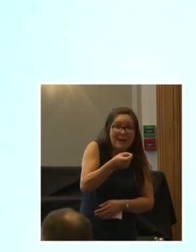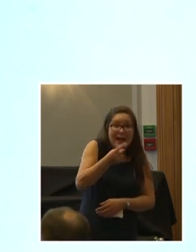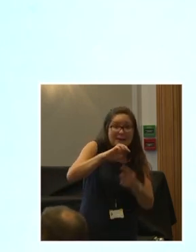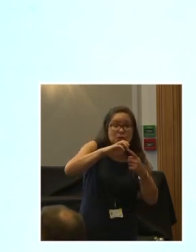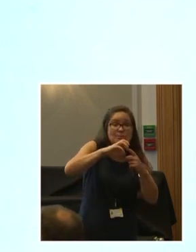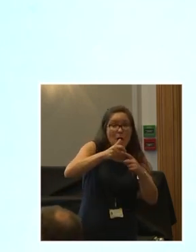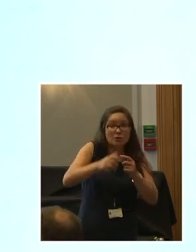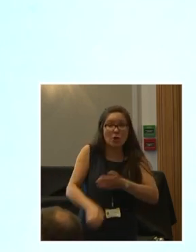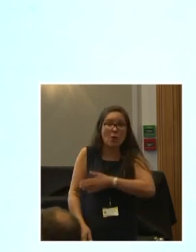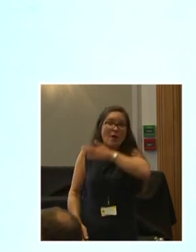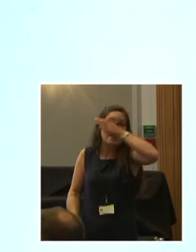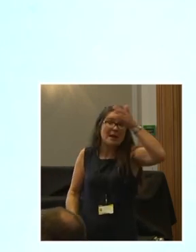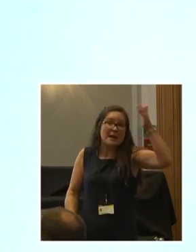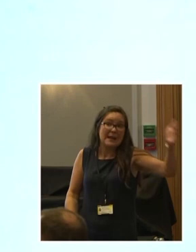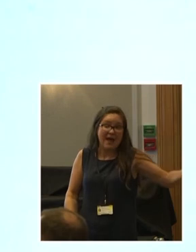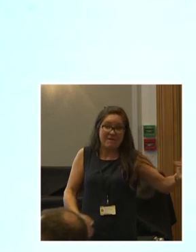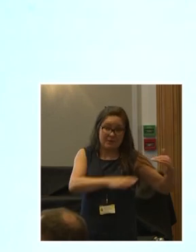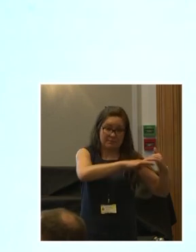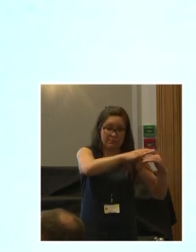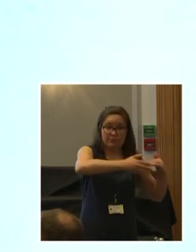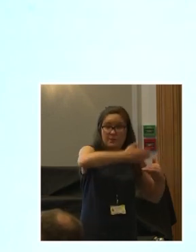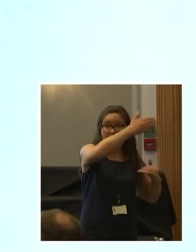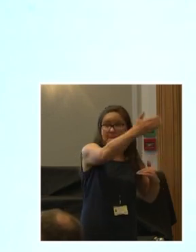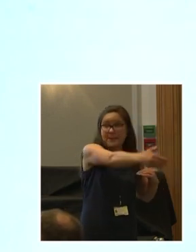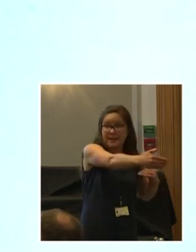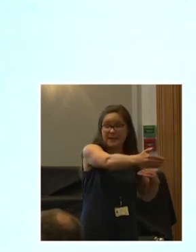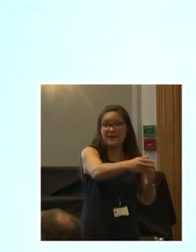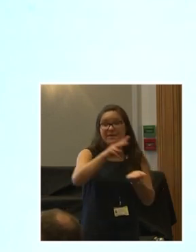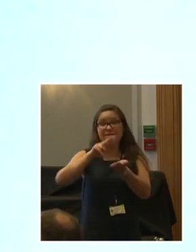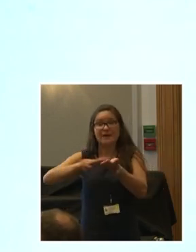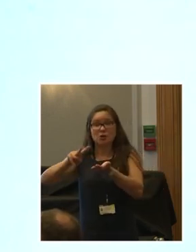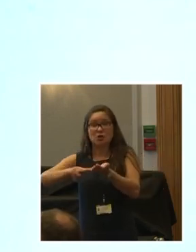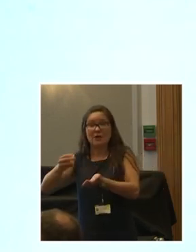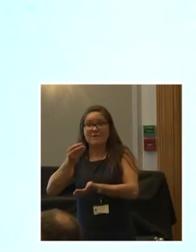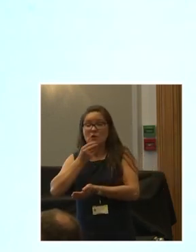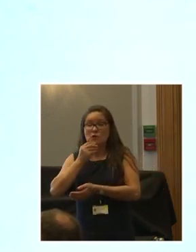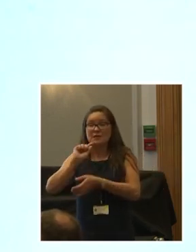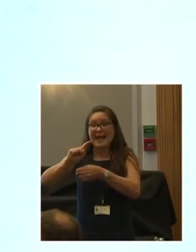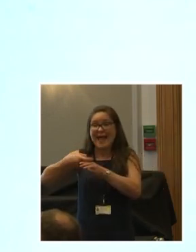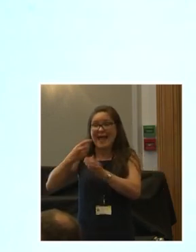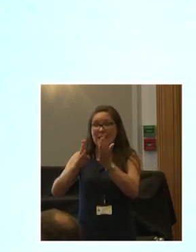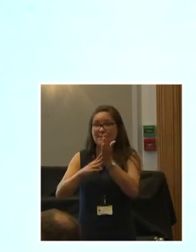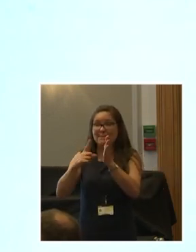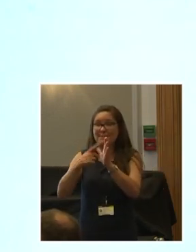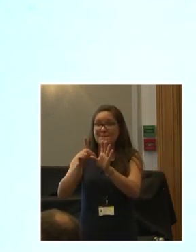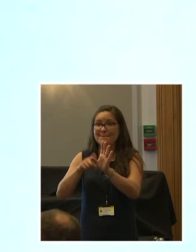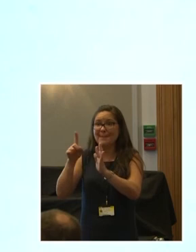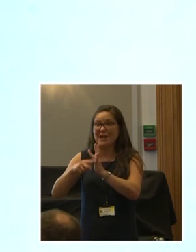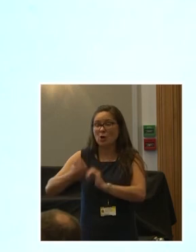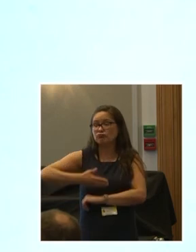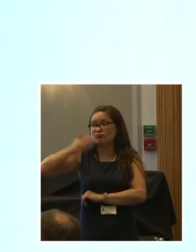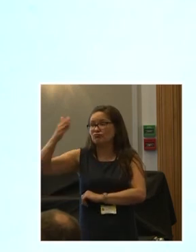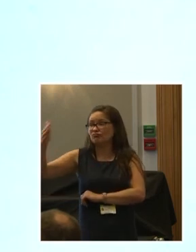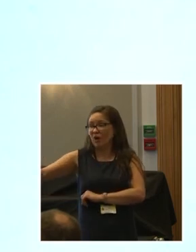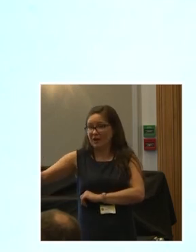Those are on the left-hand side of the room at the back. The vegetarian option is egg mayonnaise, which is on the right-hand side.